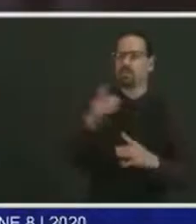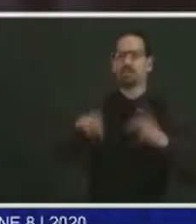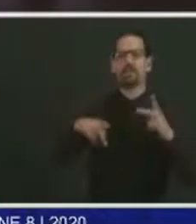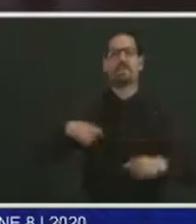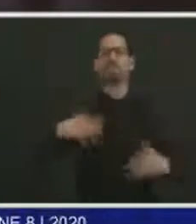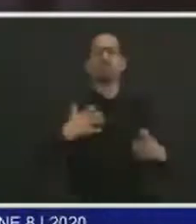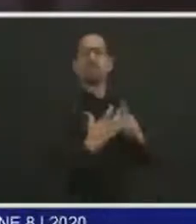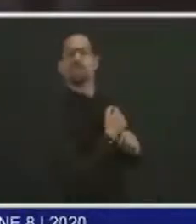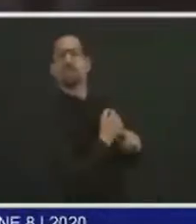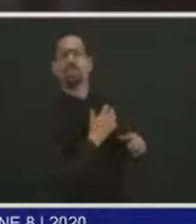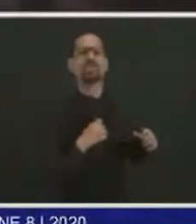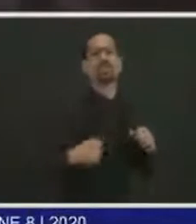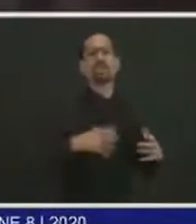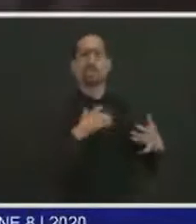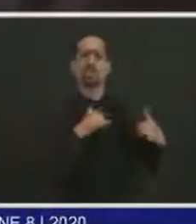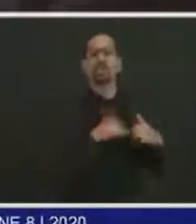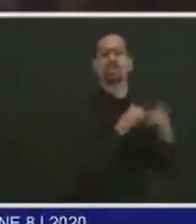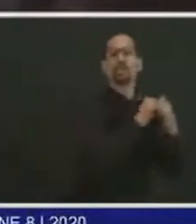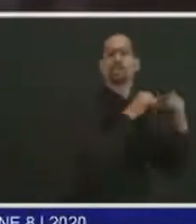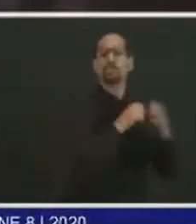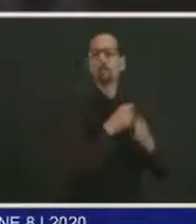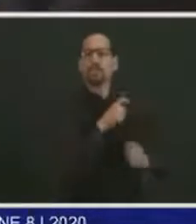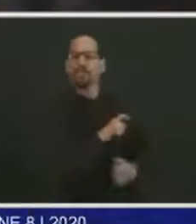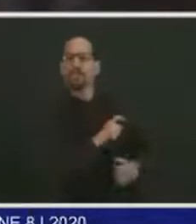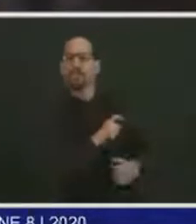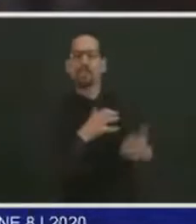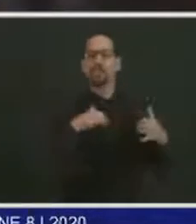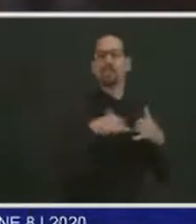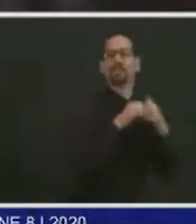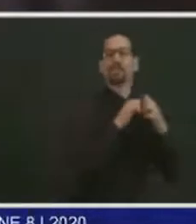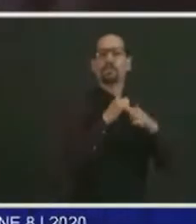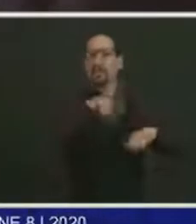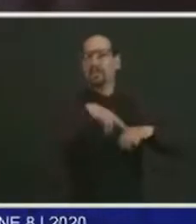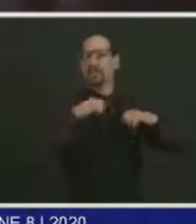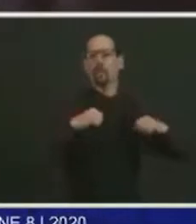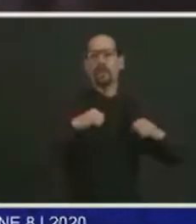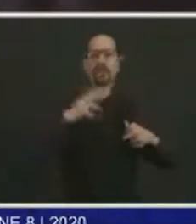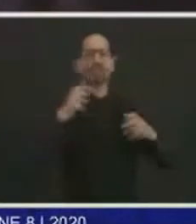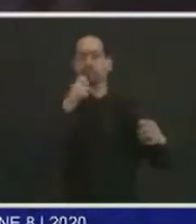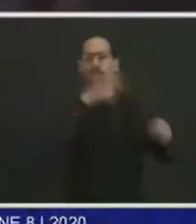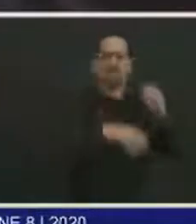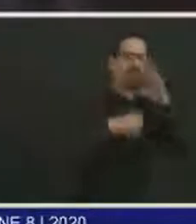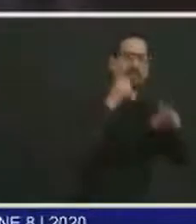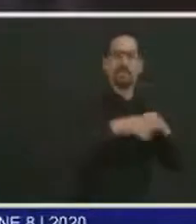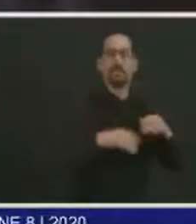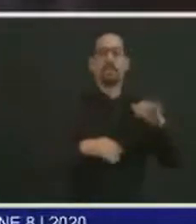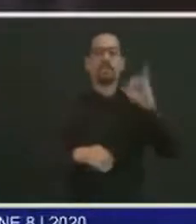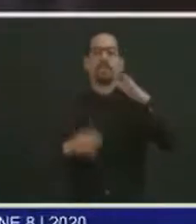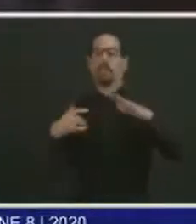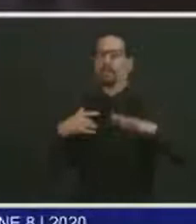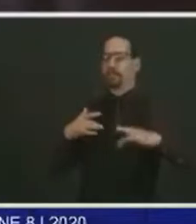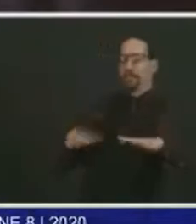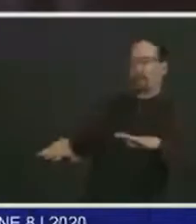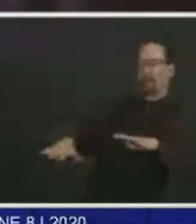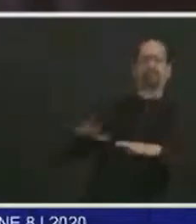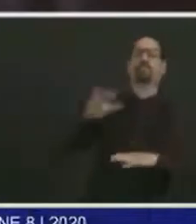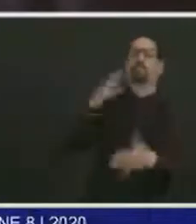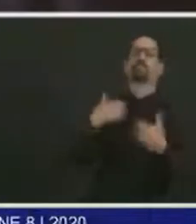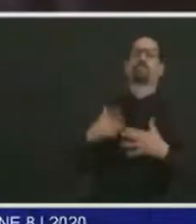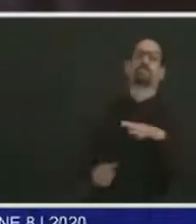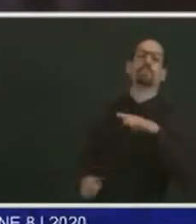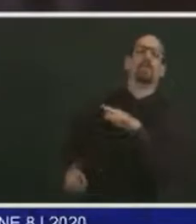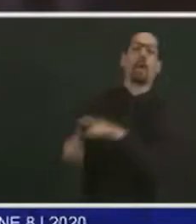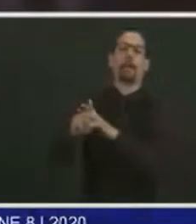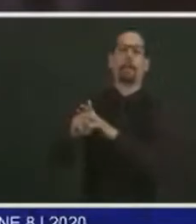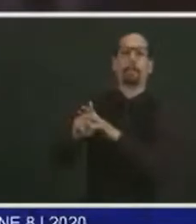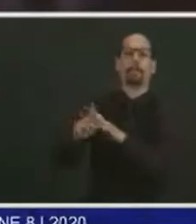who were stirring up the crowd. And that's the only reason I showed up, because I was after all the great work that went into making